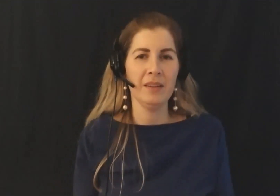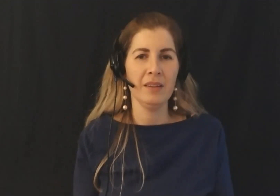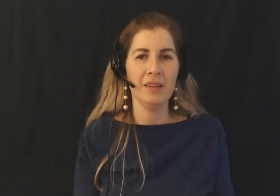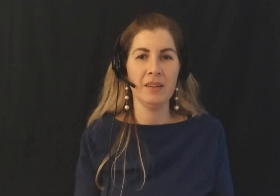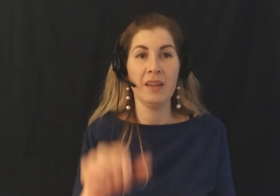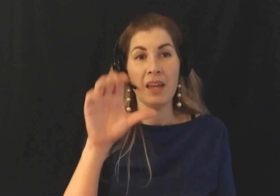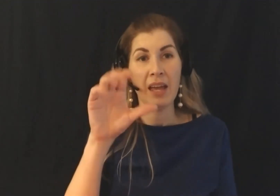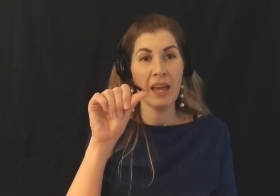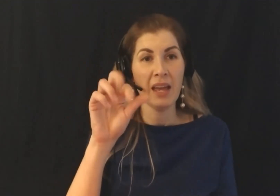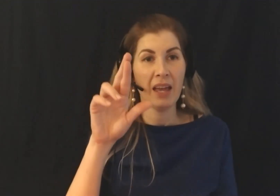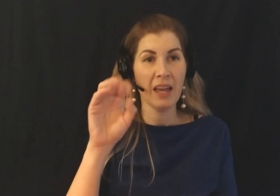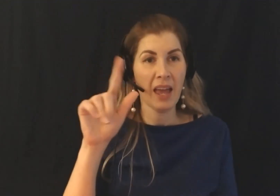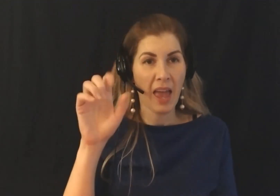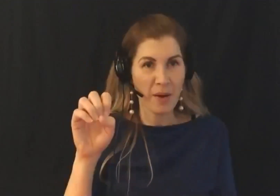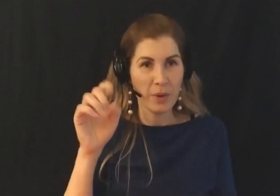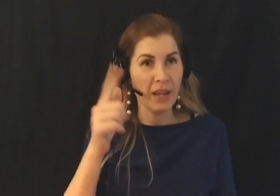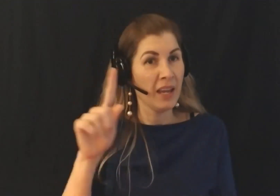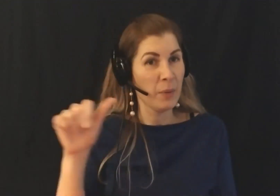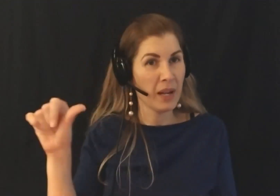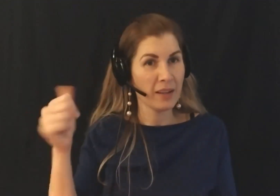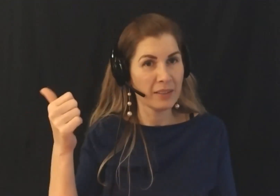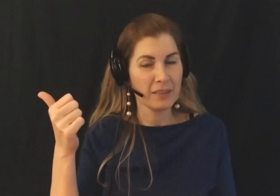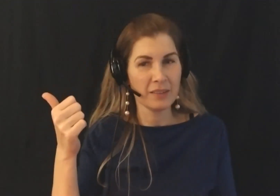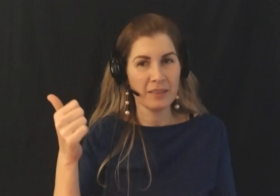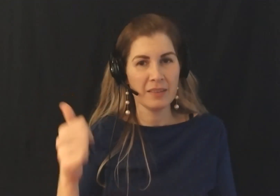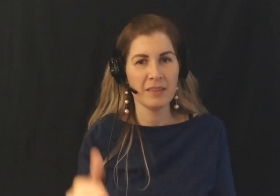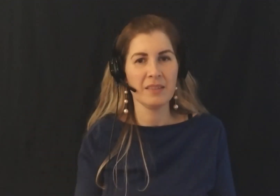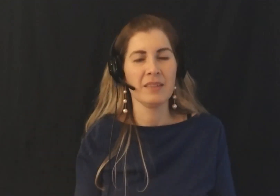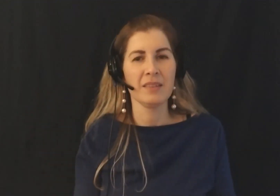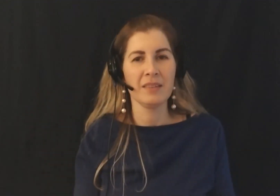Carol. And anyone else?